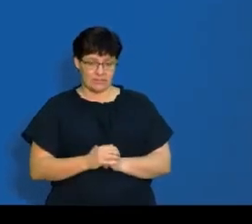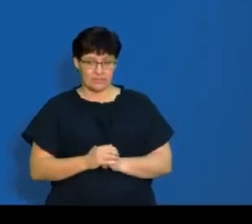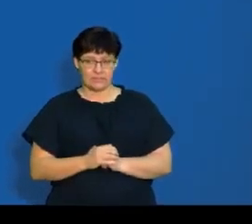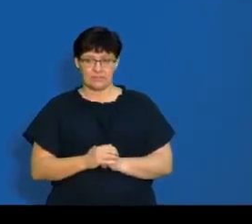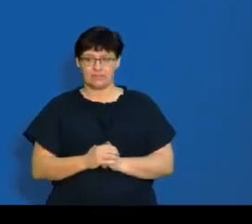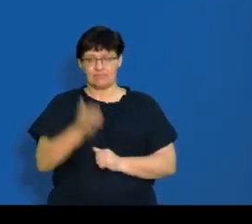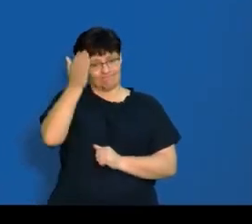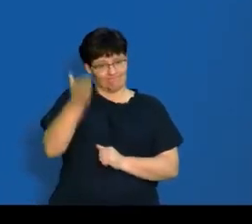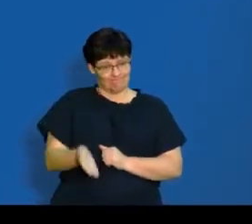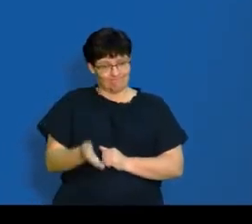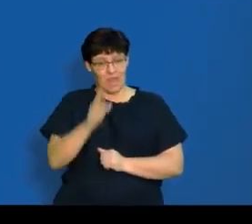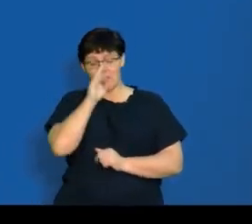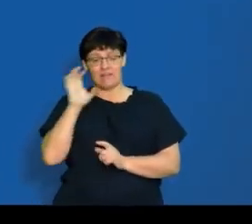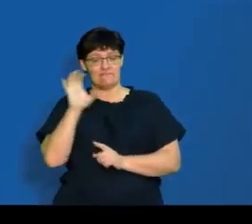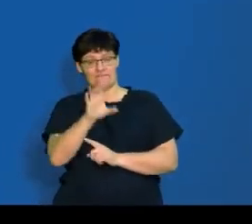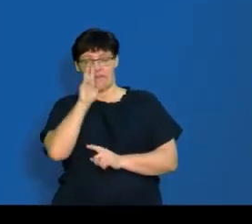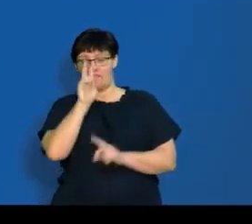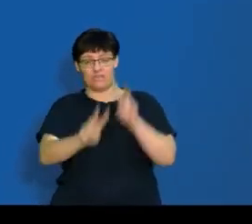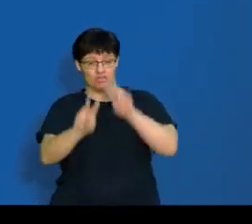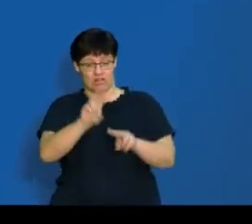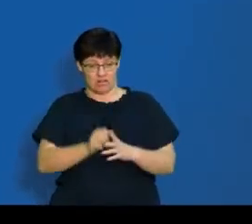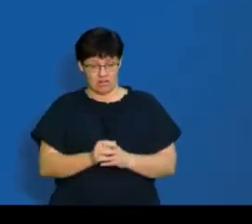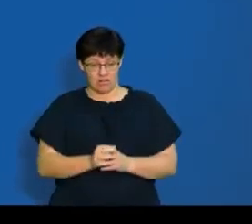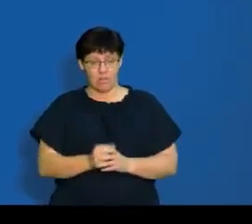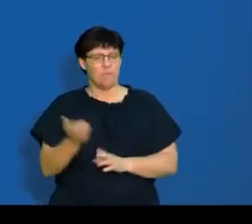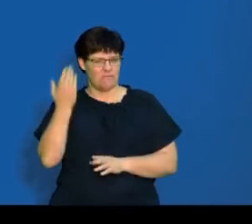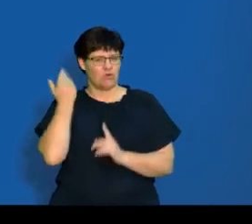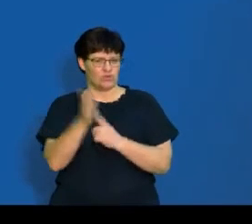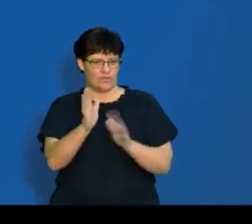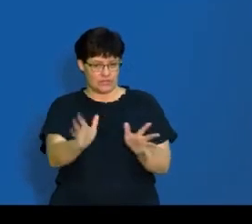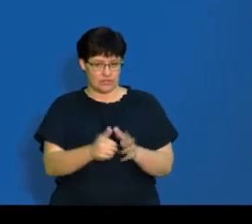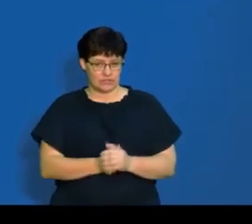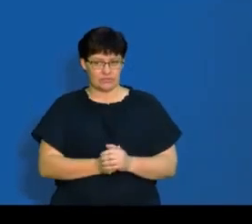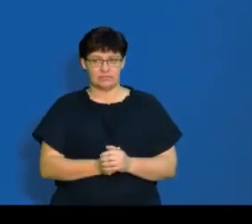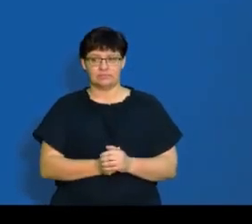Okay, so this is your visual source that I showed you before.